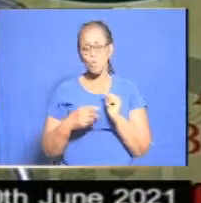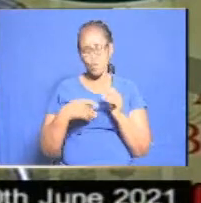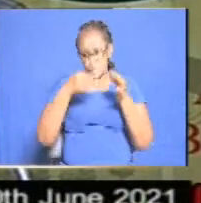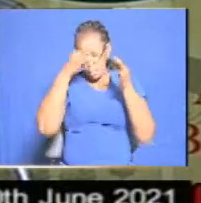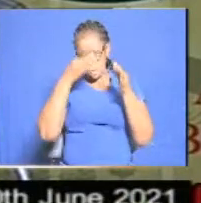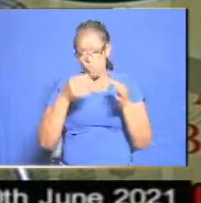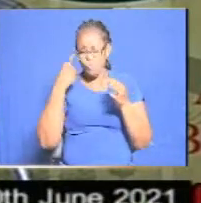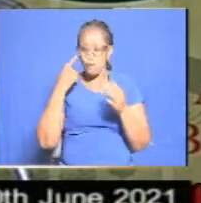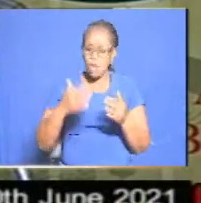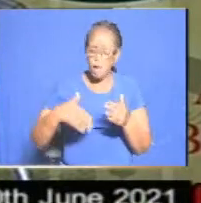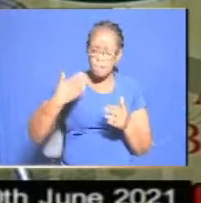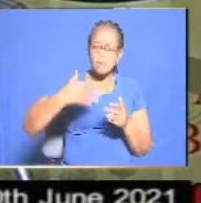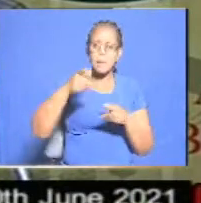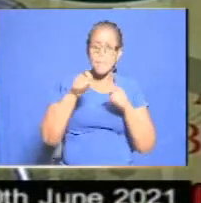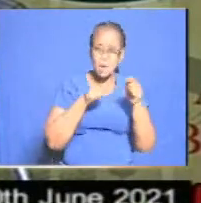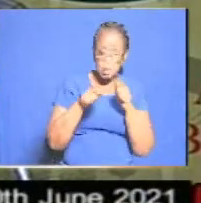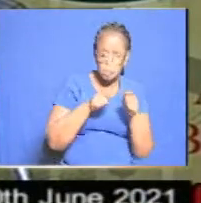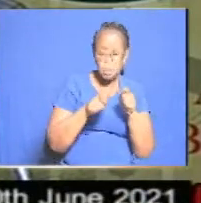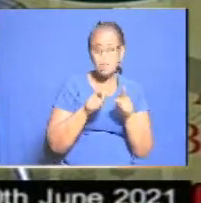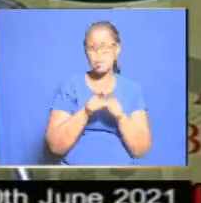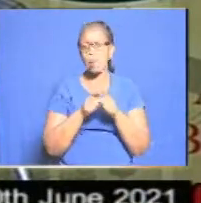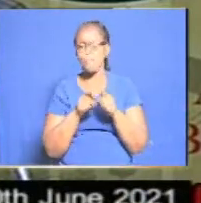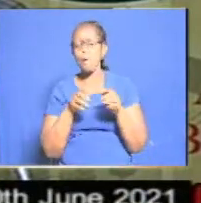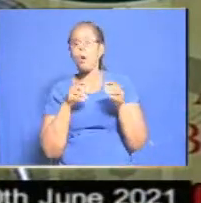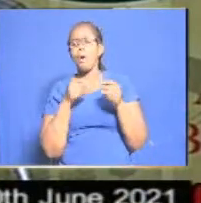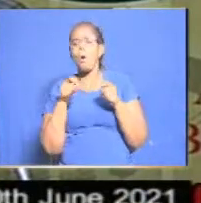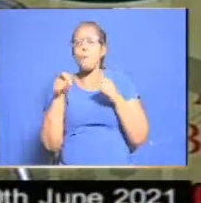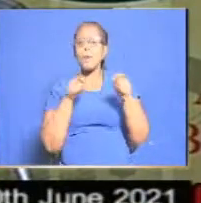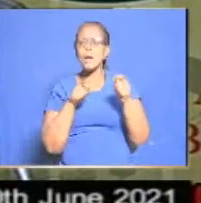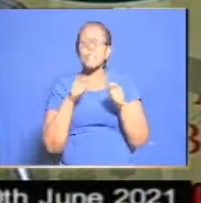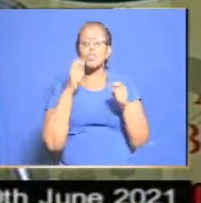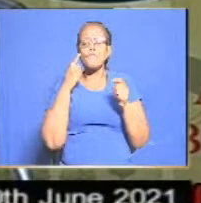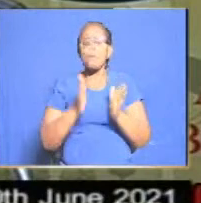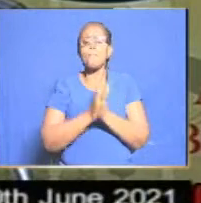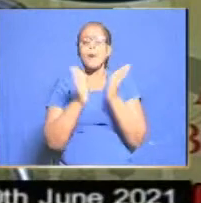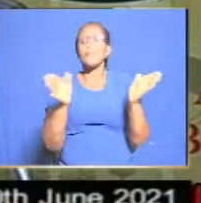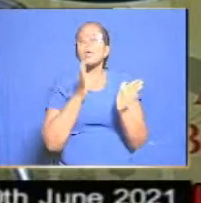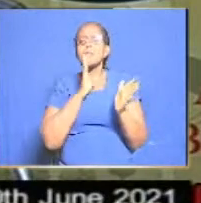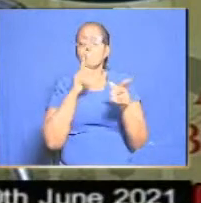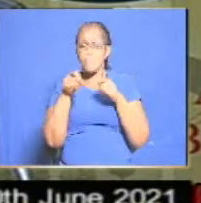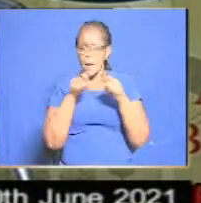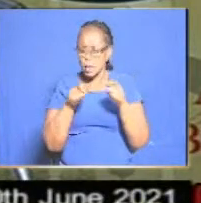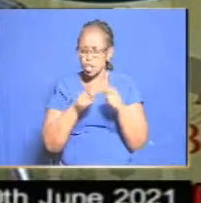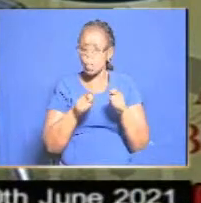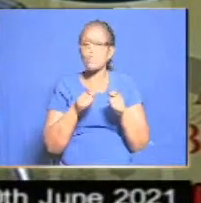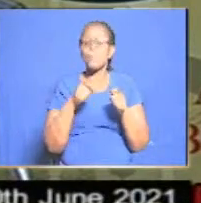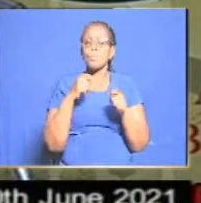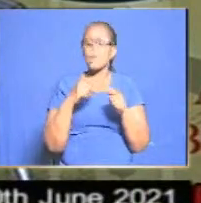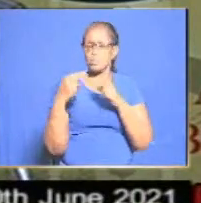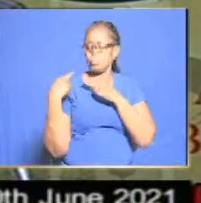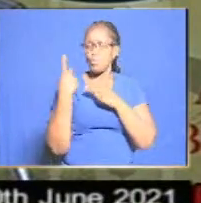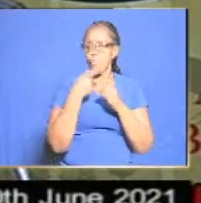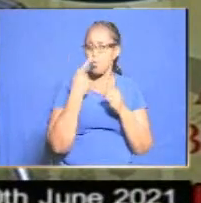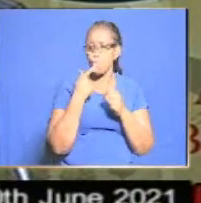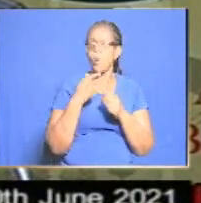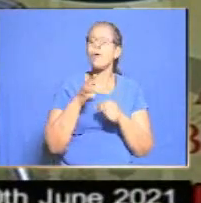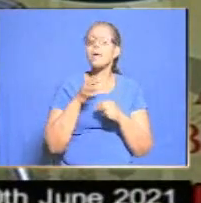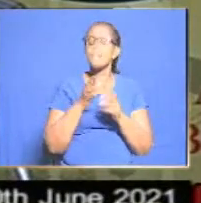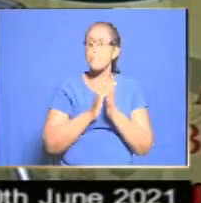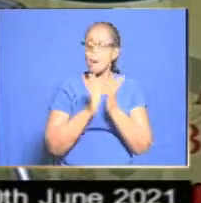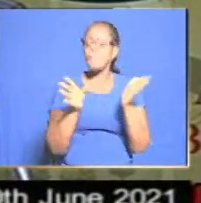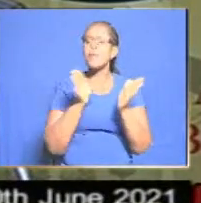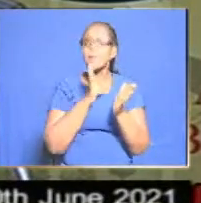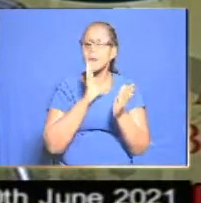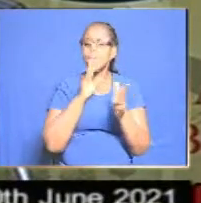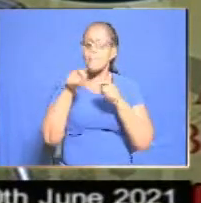management and operations of the public debt management shall be undertaken by the Public Debt Management Office to enhance